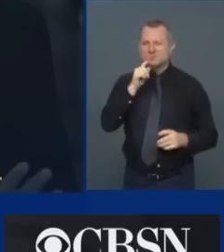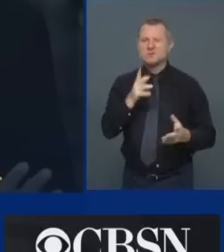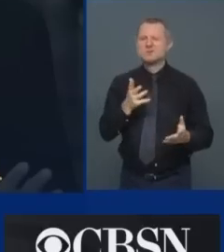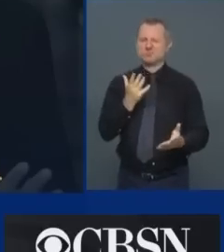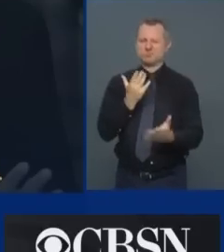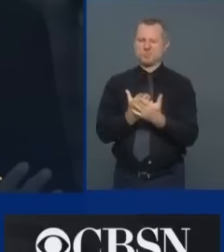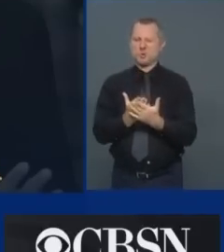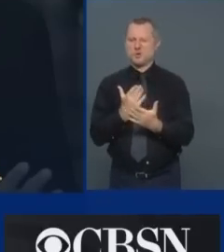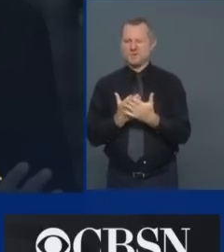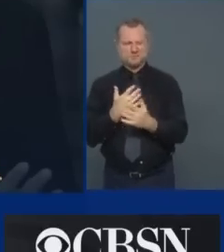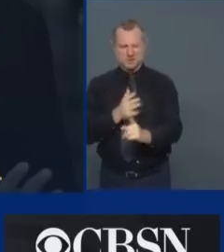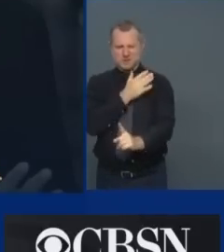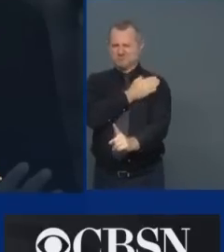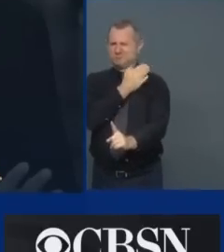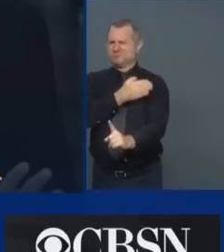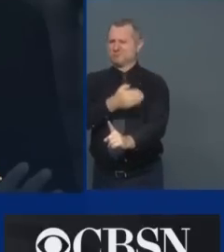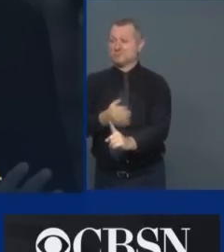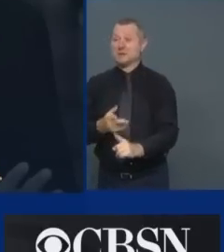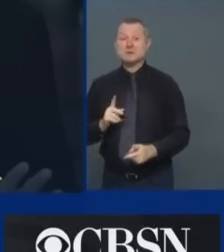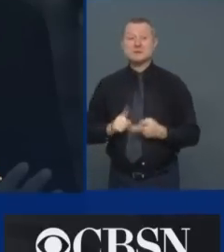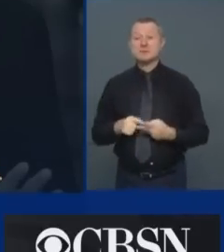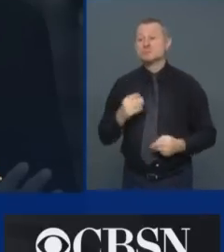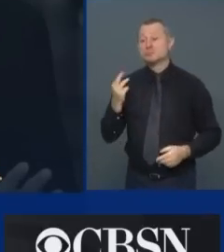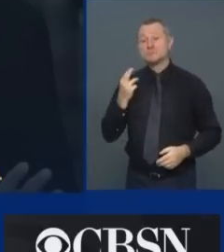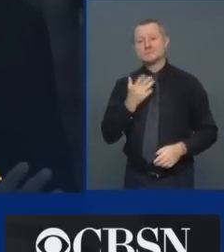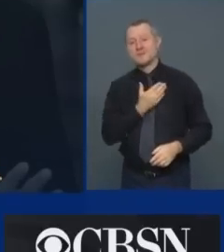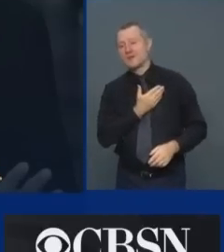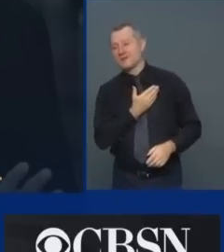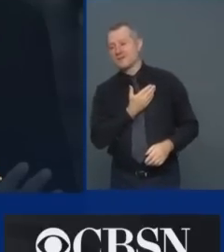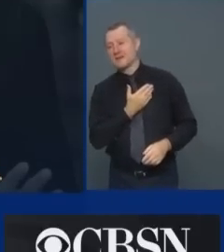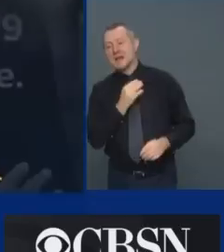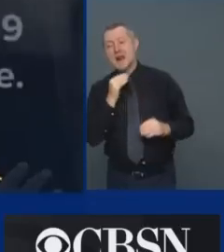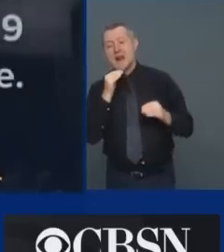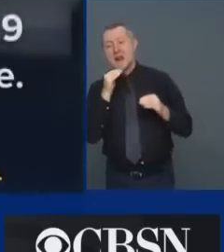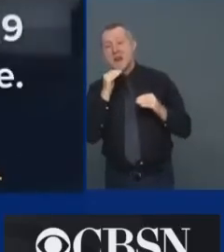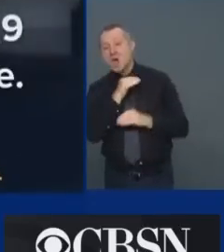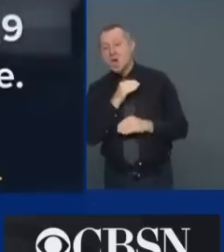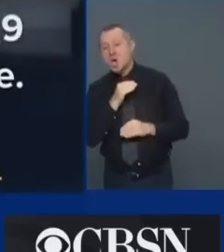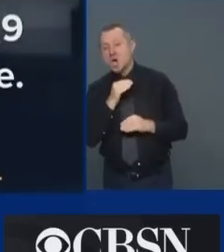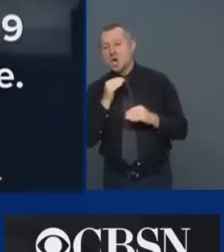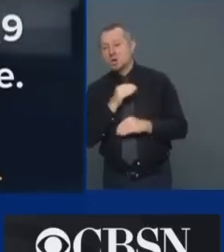And second answer is because they lie. That's the other reason.